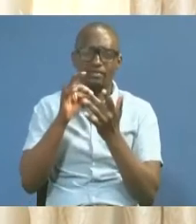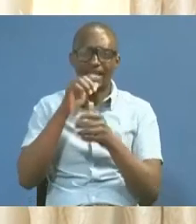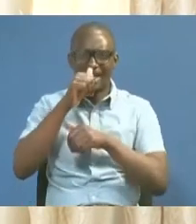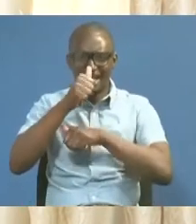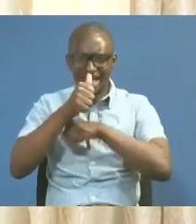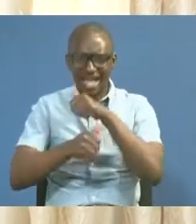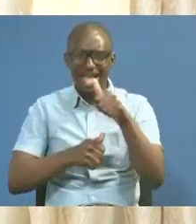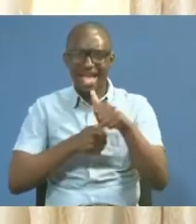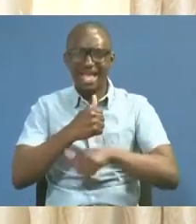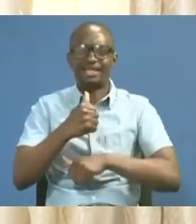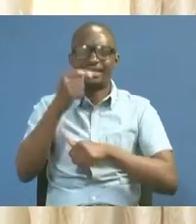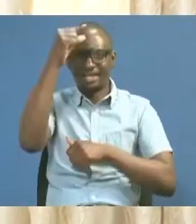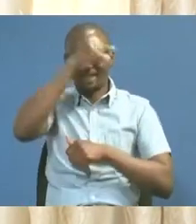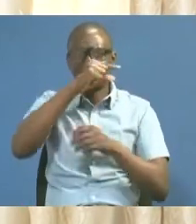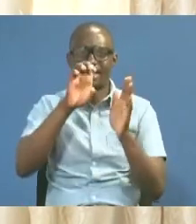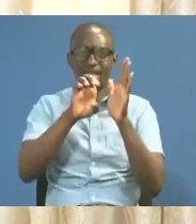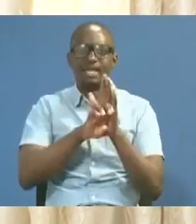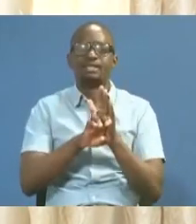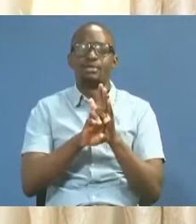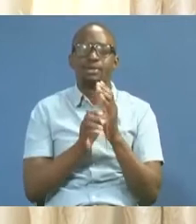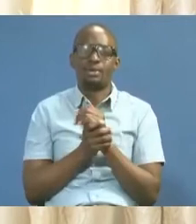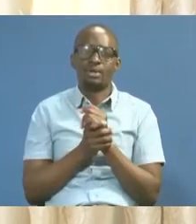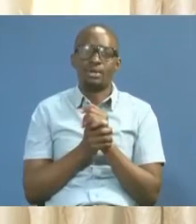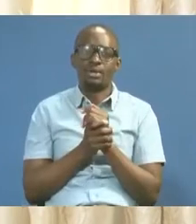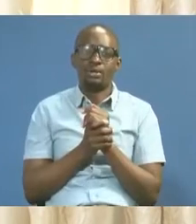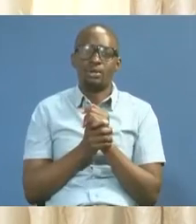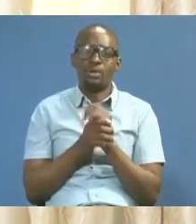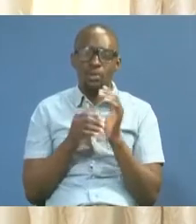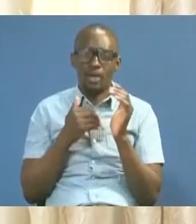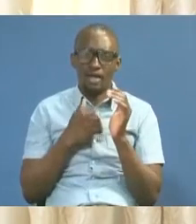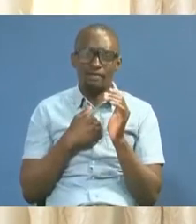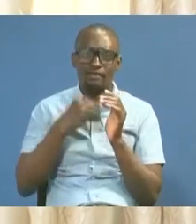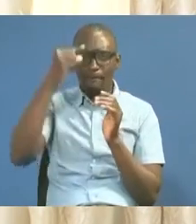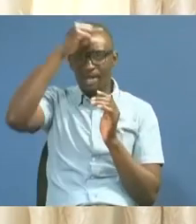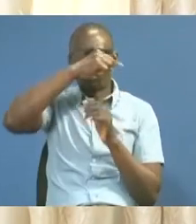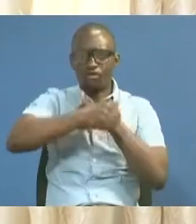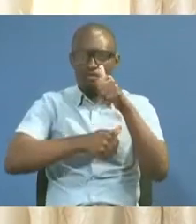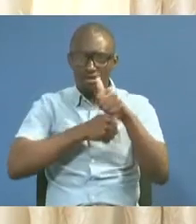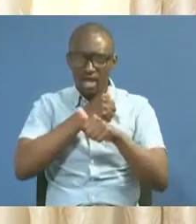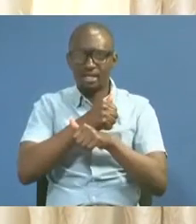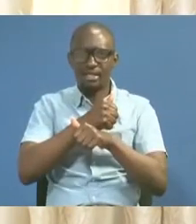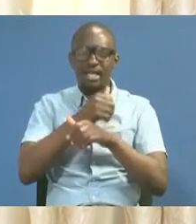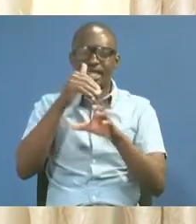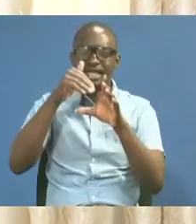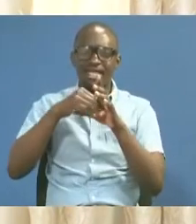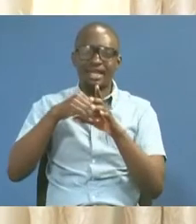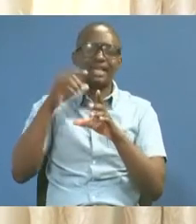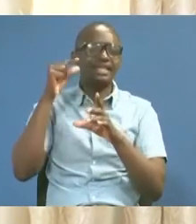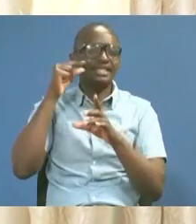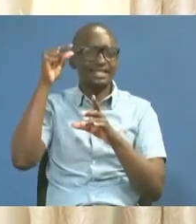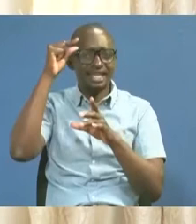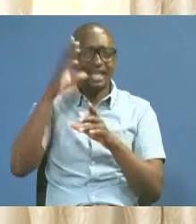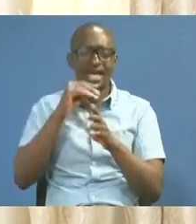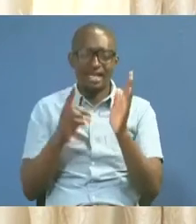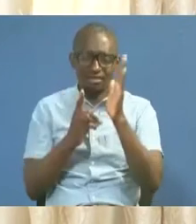Arts degrees. For example, we offer a Bachelor of Arts degree in Gender and Development Studies.